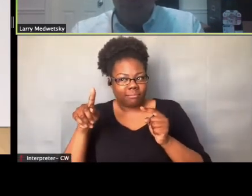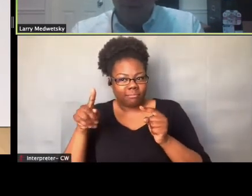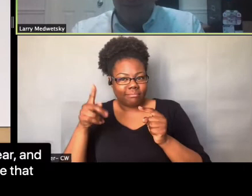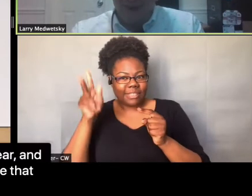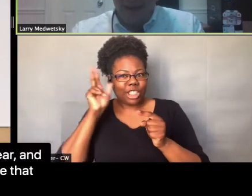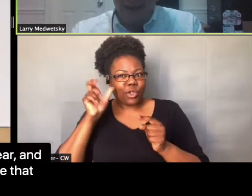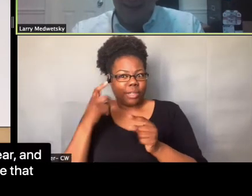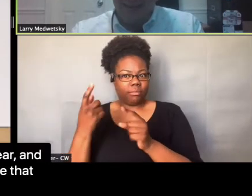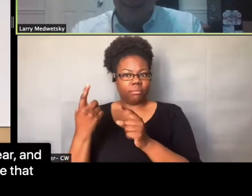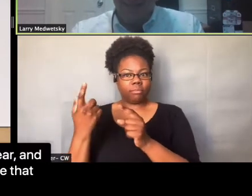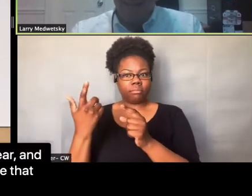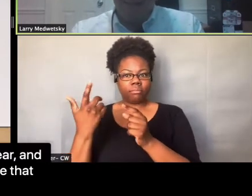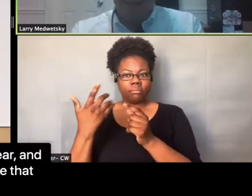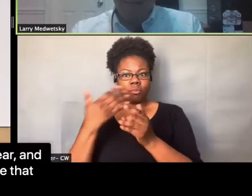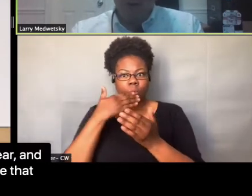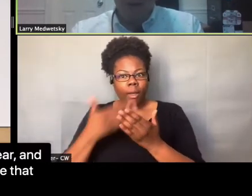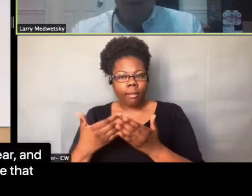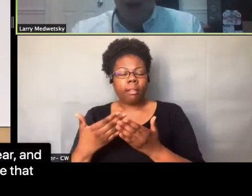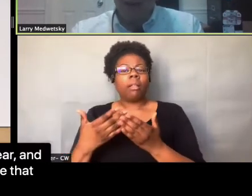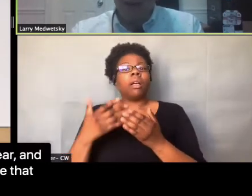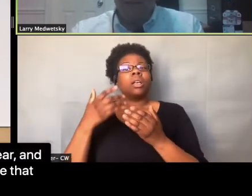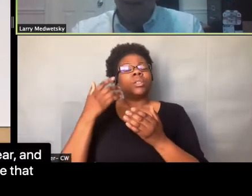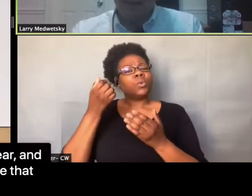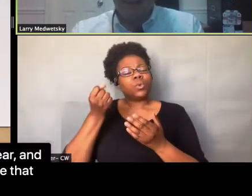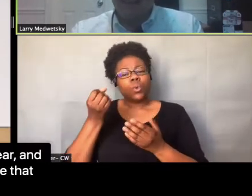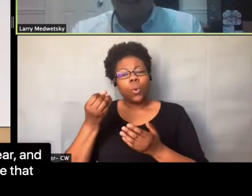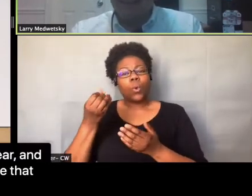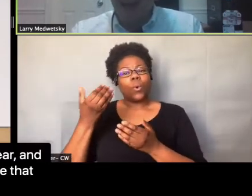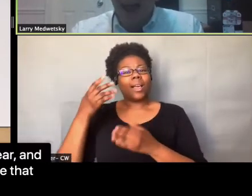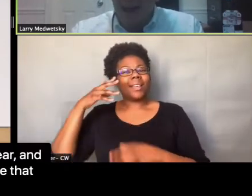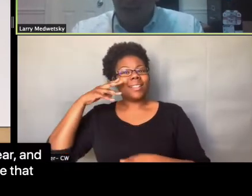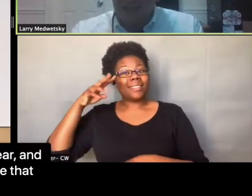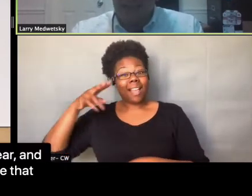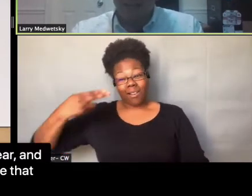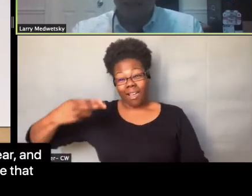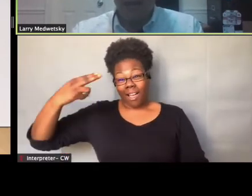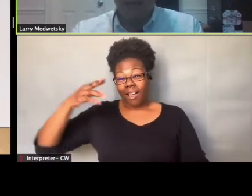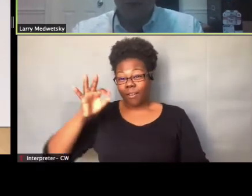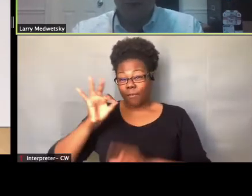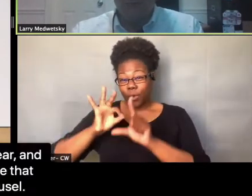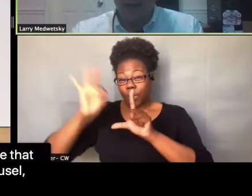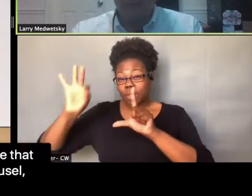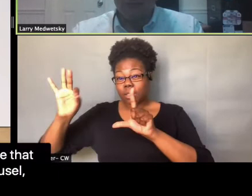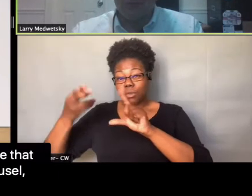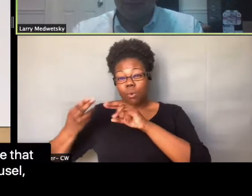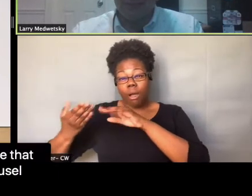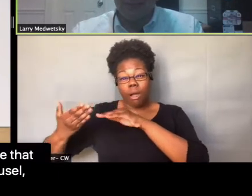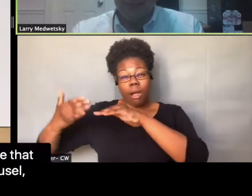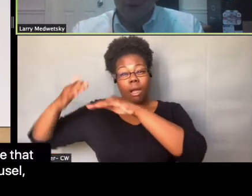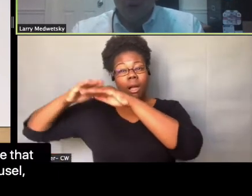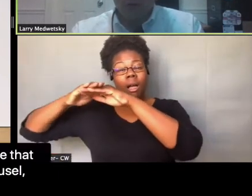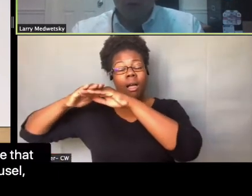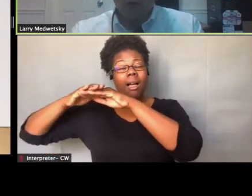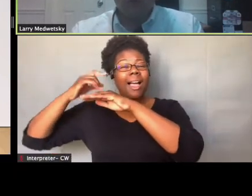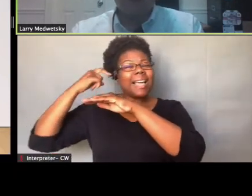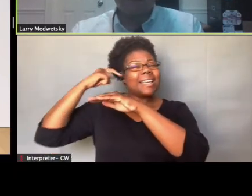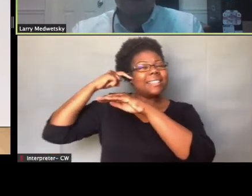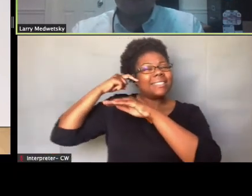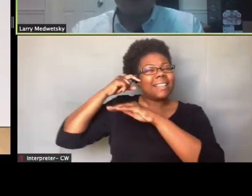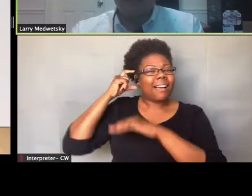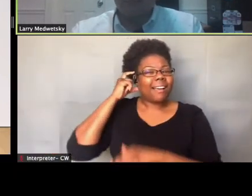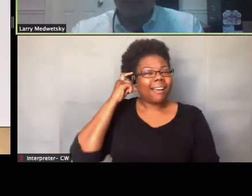you amplify, there are not enough hair cells and nerve fibers